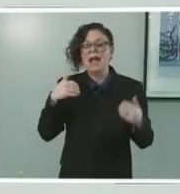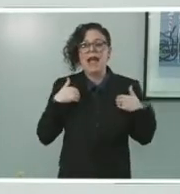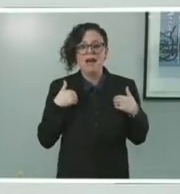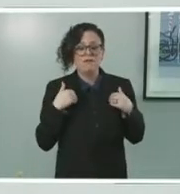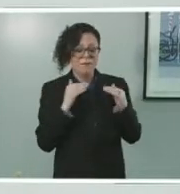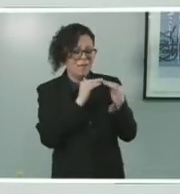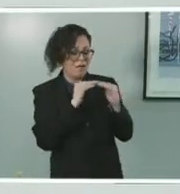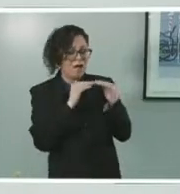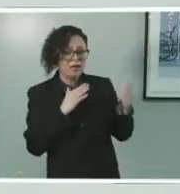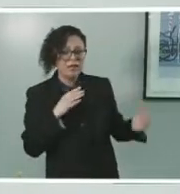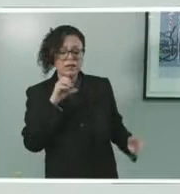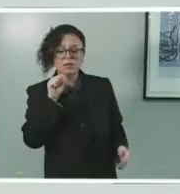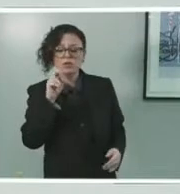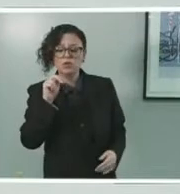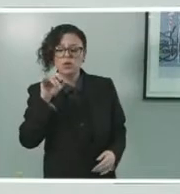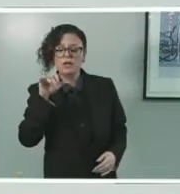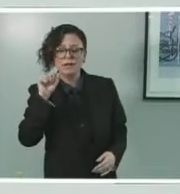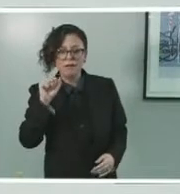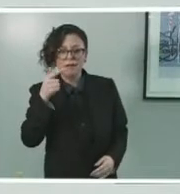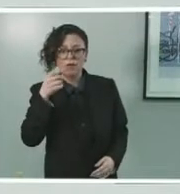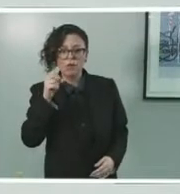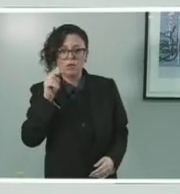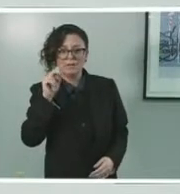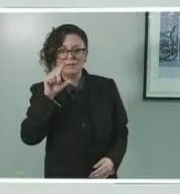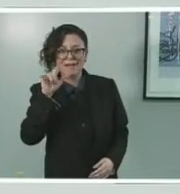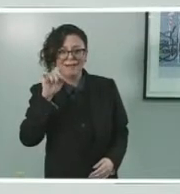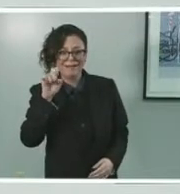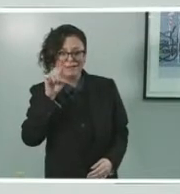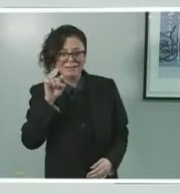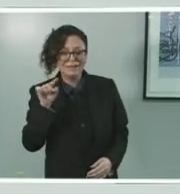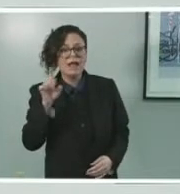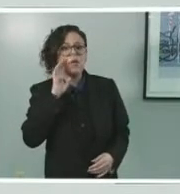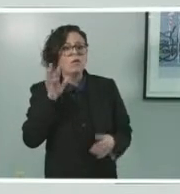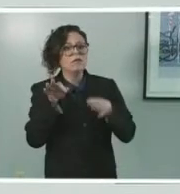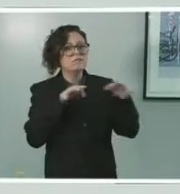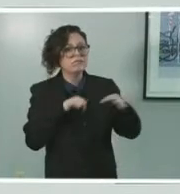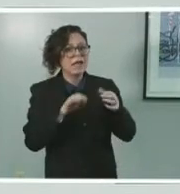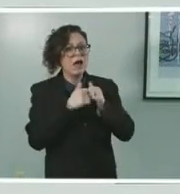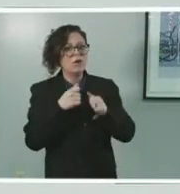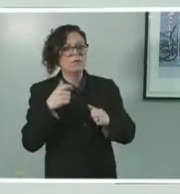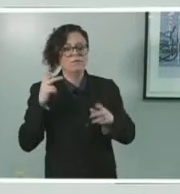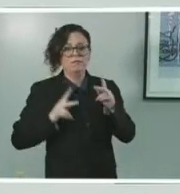will share how our Spanish speakers can tune in and participate in tonight's event. Sonia?